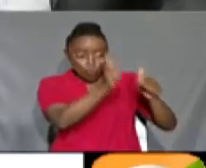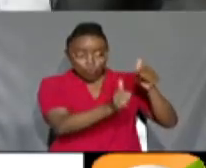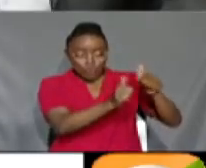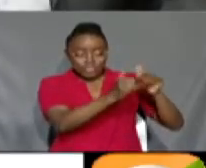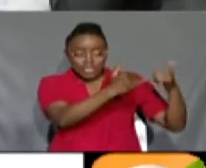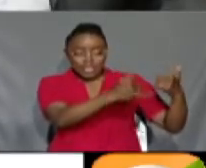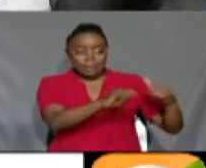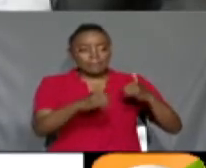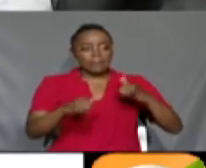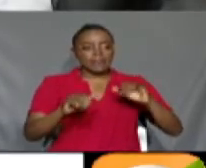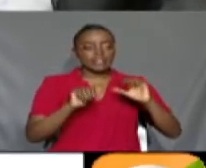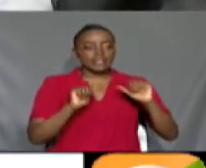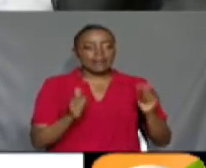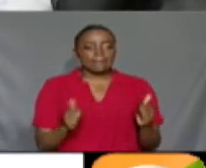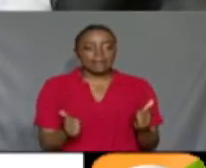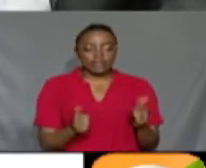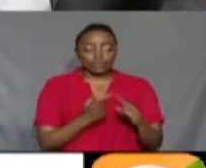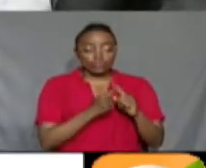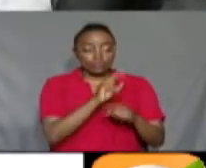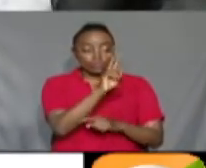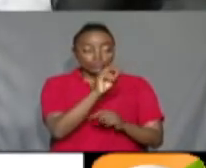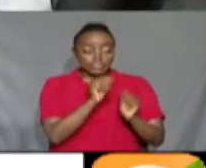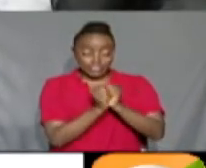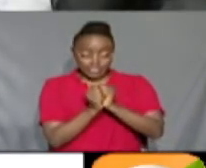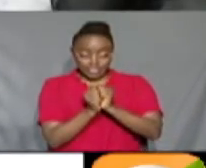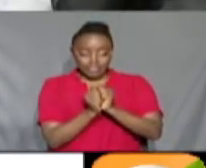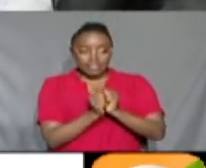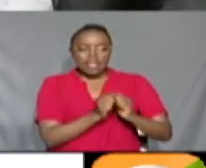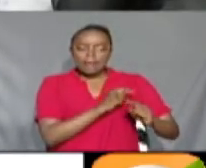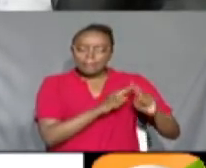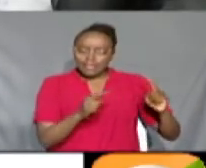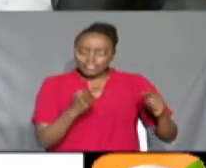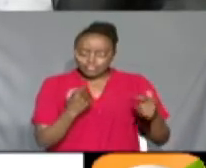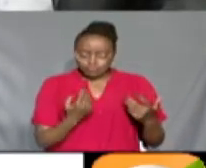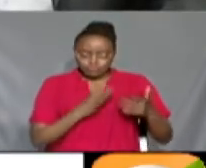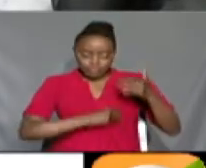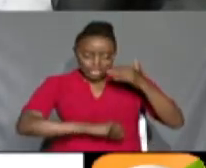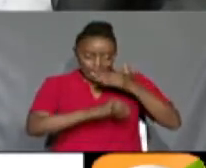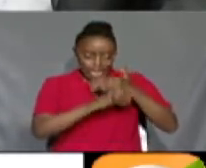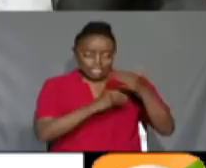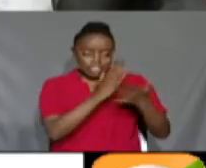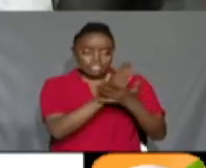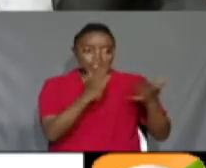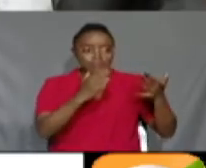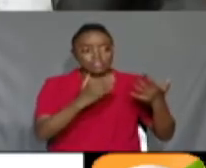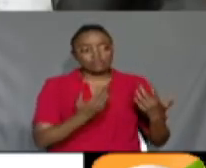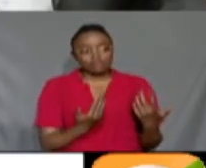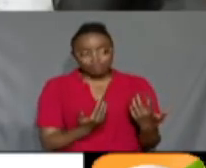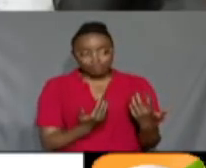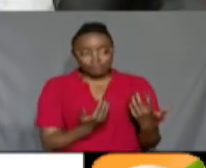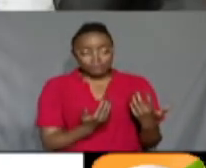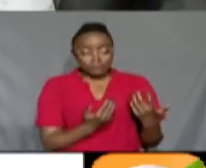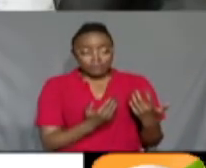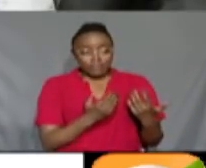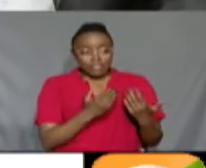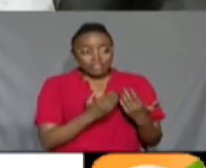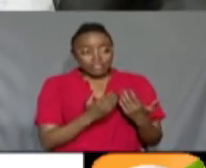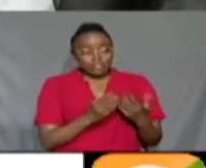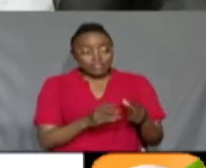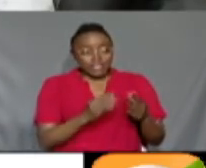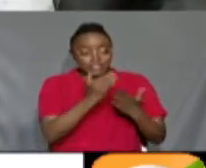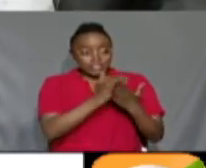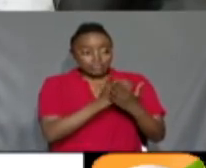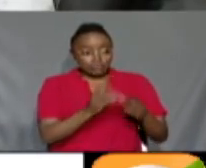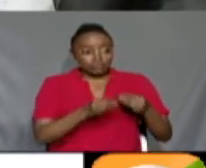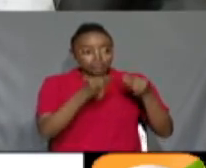been implemented since the 2010. But let me also say this, that in the statement that has just been issued by